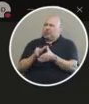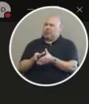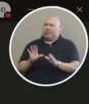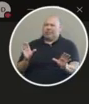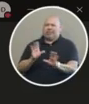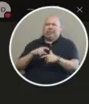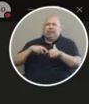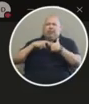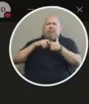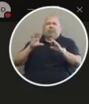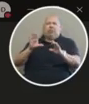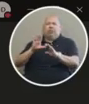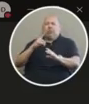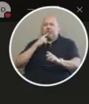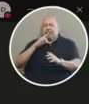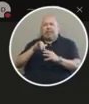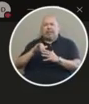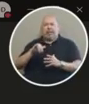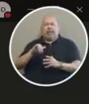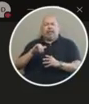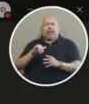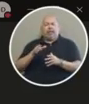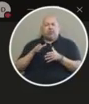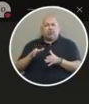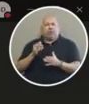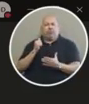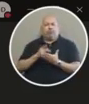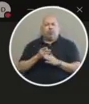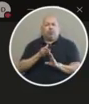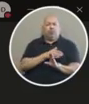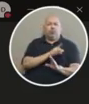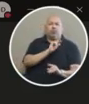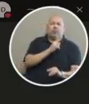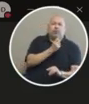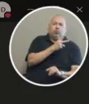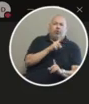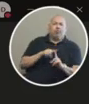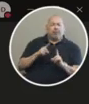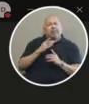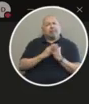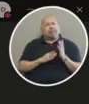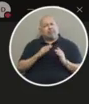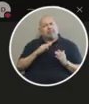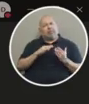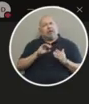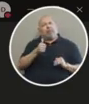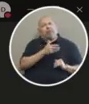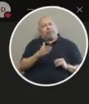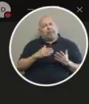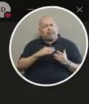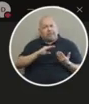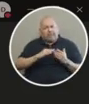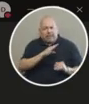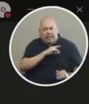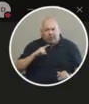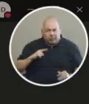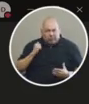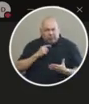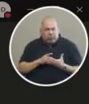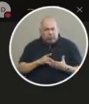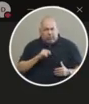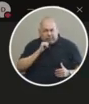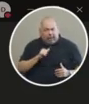altogether. We're saying that the streets that were approved in 2012, and then there's some packages that council approved, that those